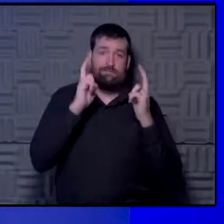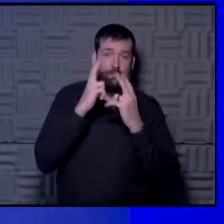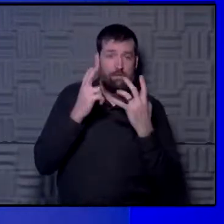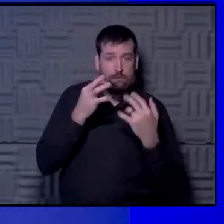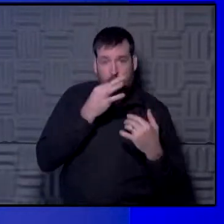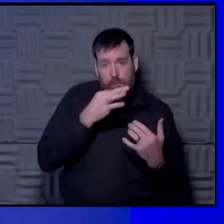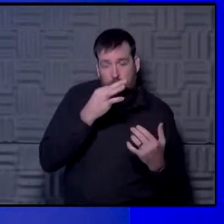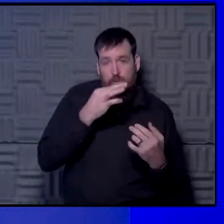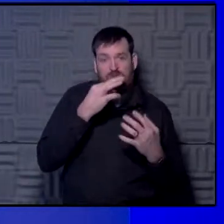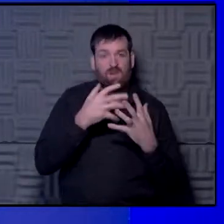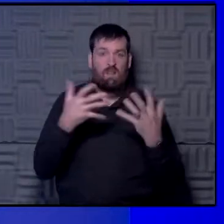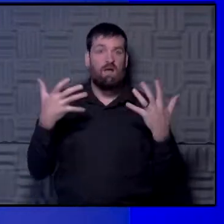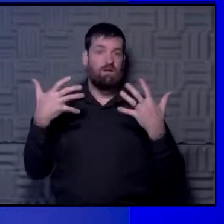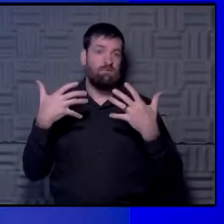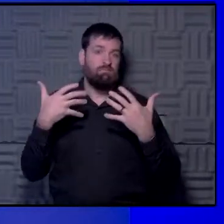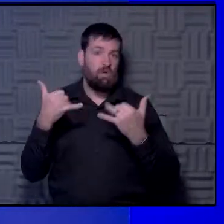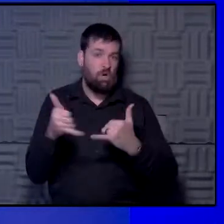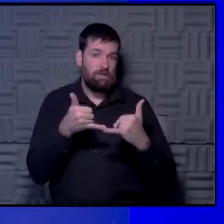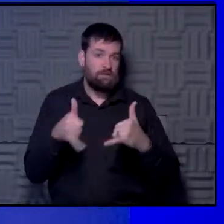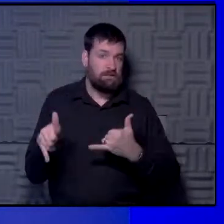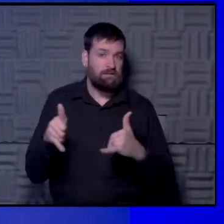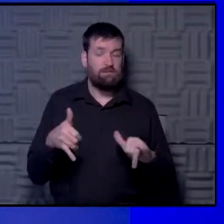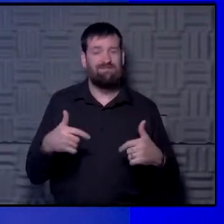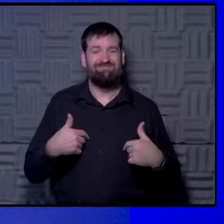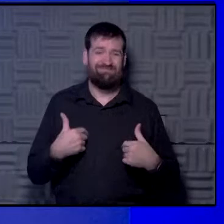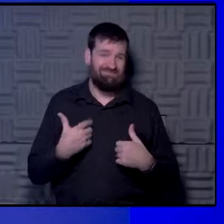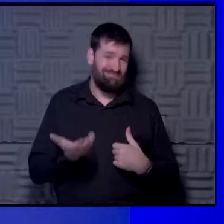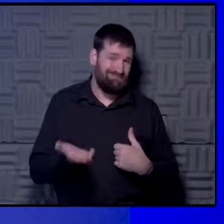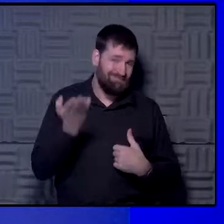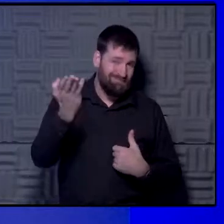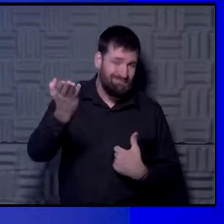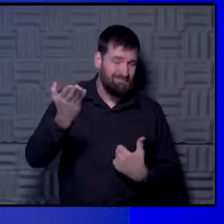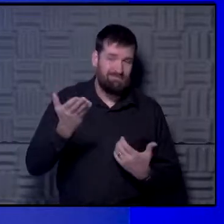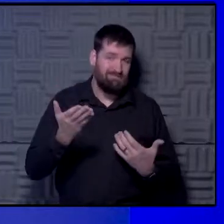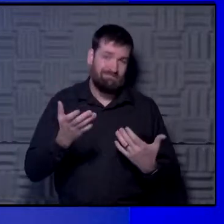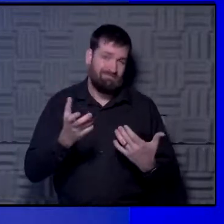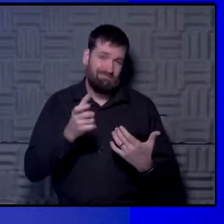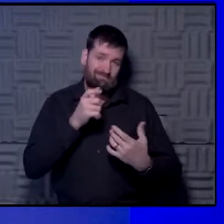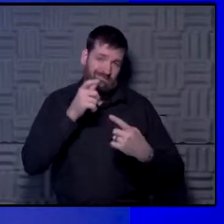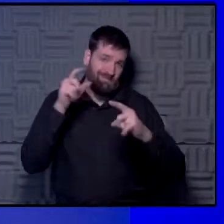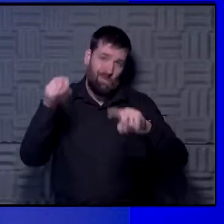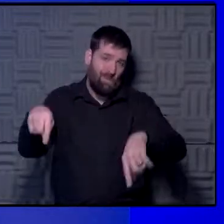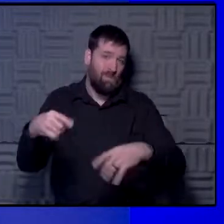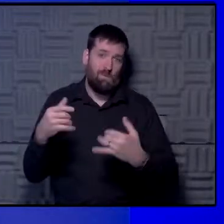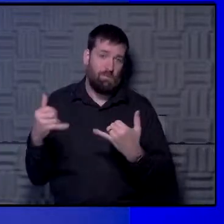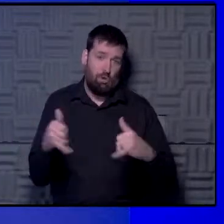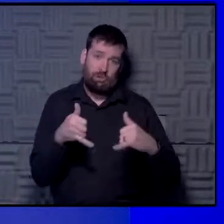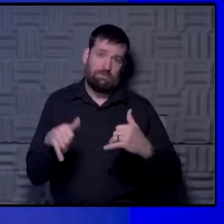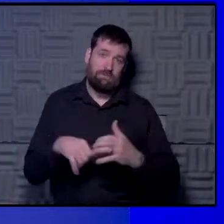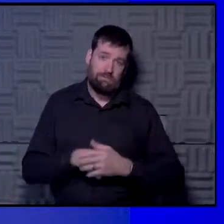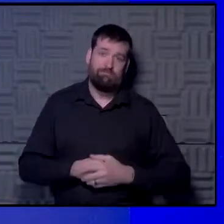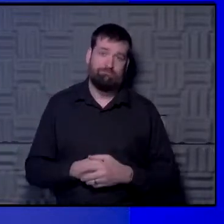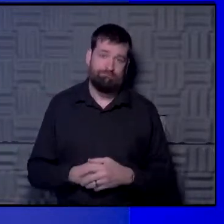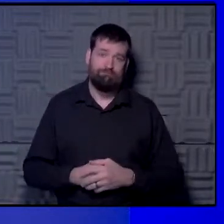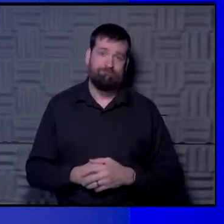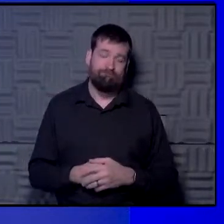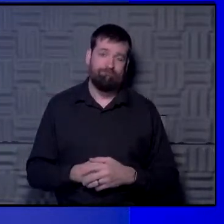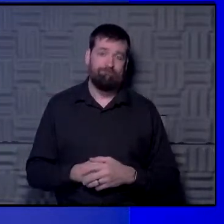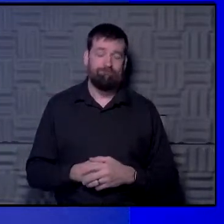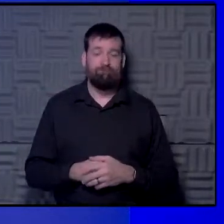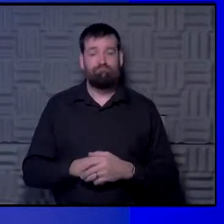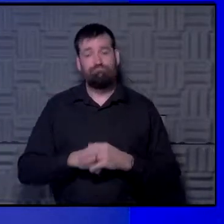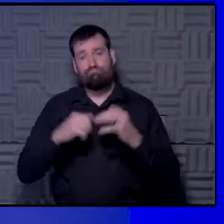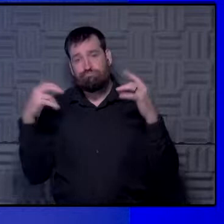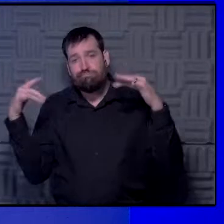weekend. There's going to be a lot of parties. I would probably advise everybody not to go to those parties. Meeting